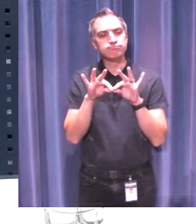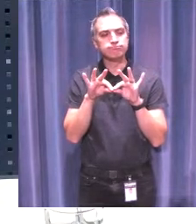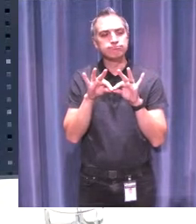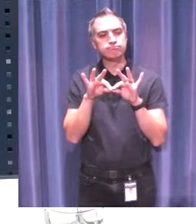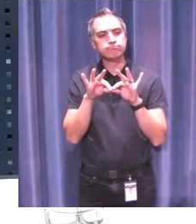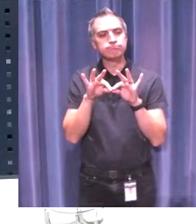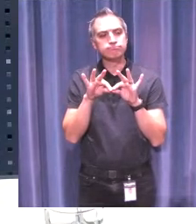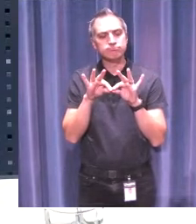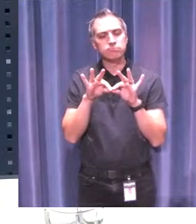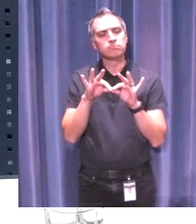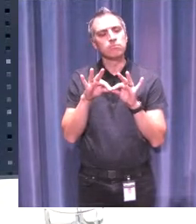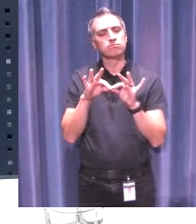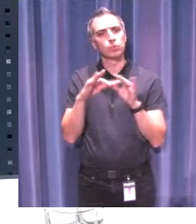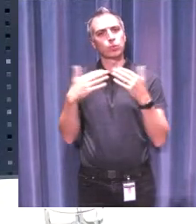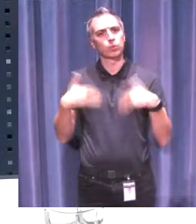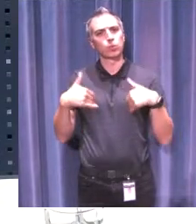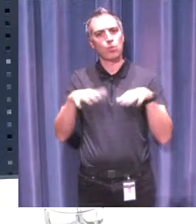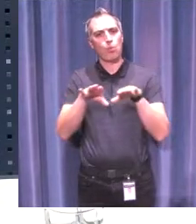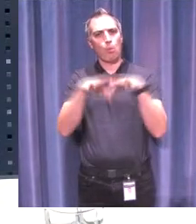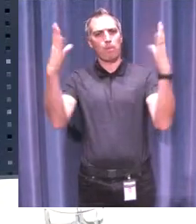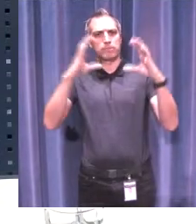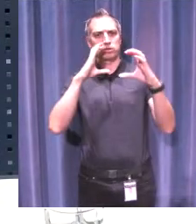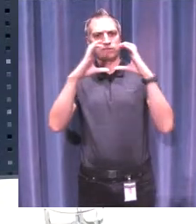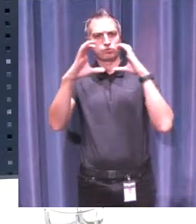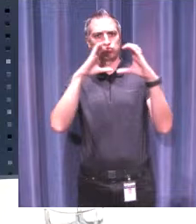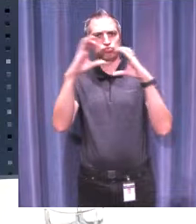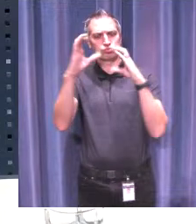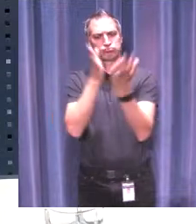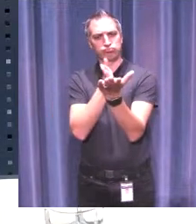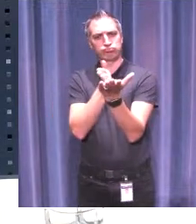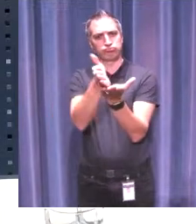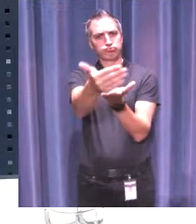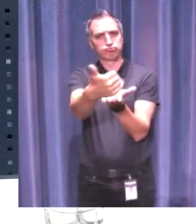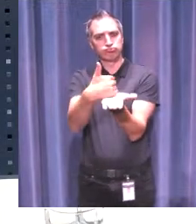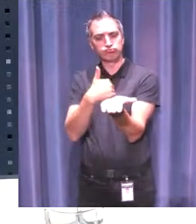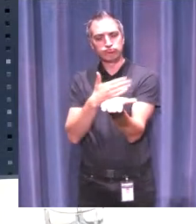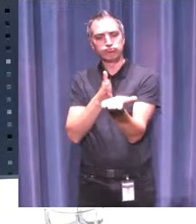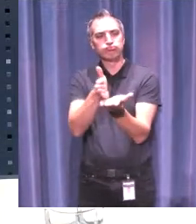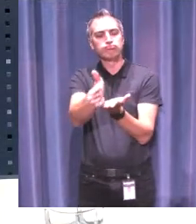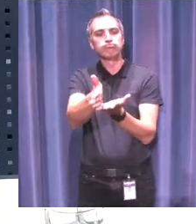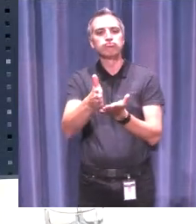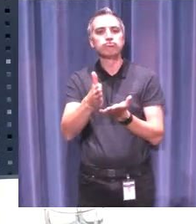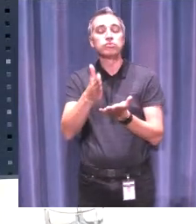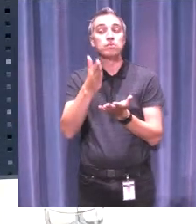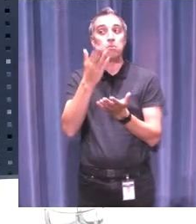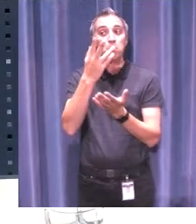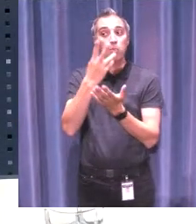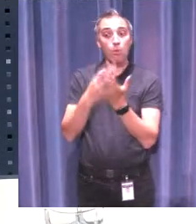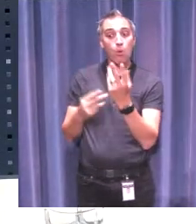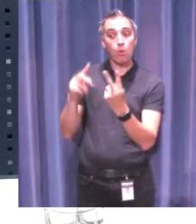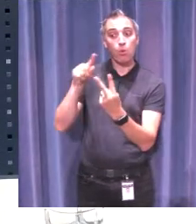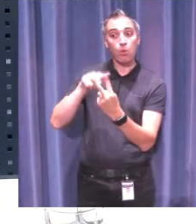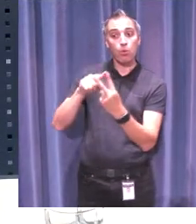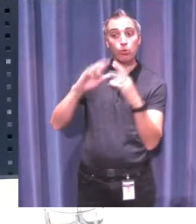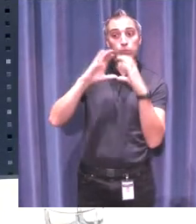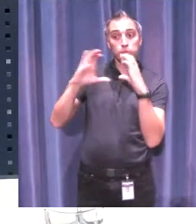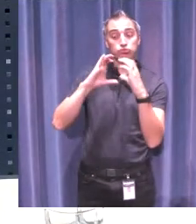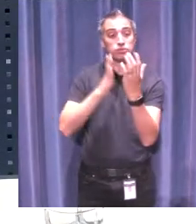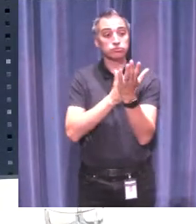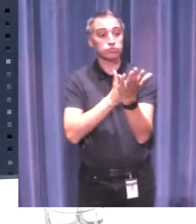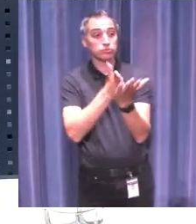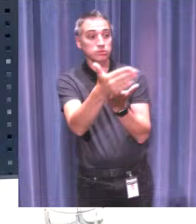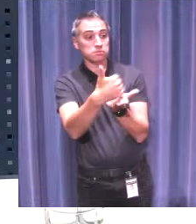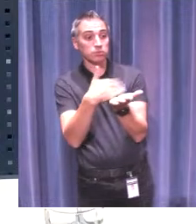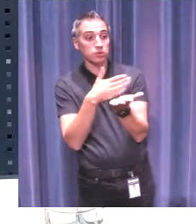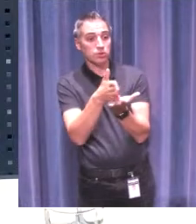maintain open lines of communication. I think transparency is important, and both of those can contribute to